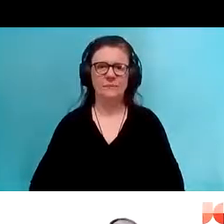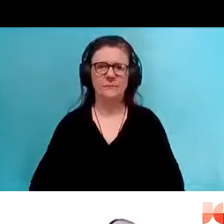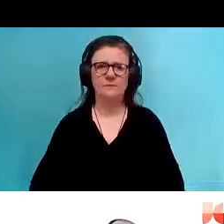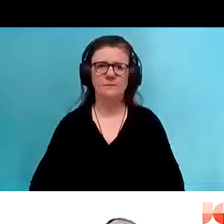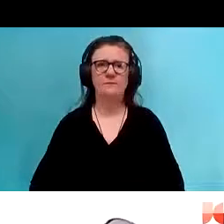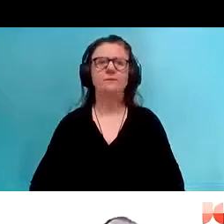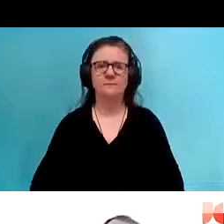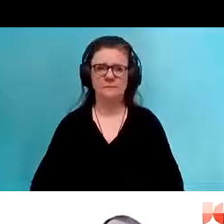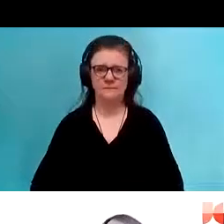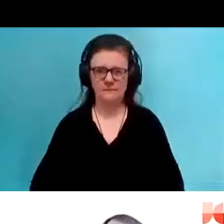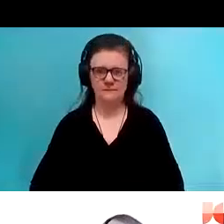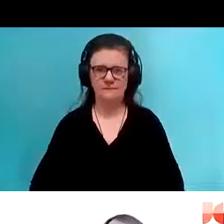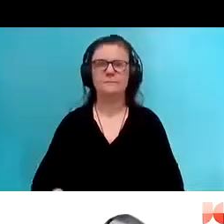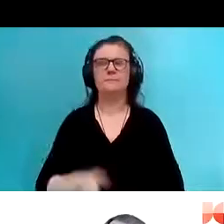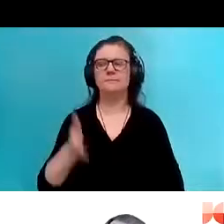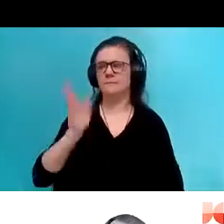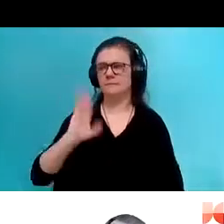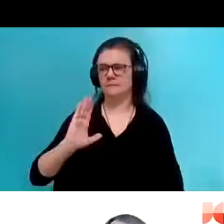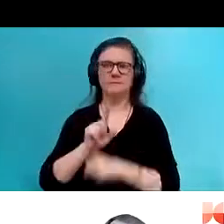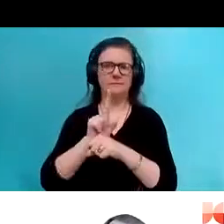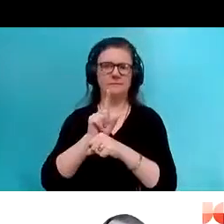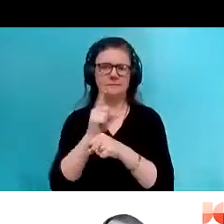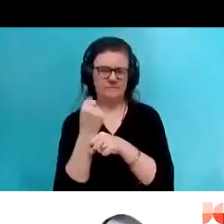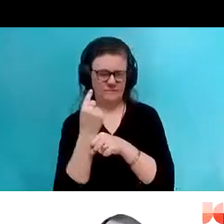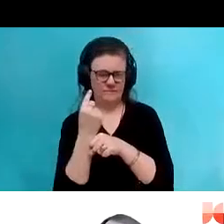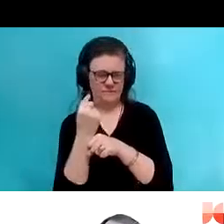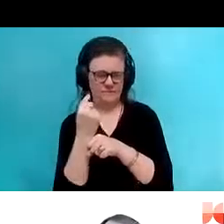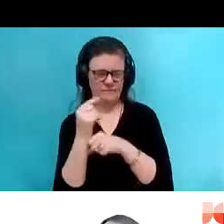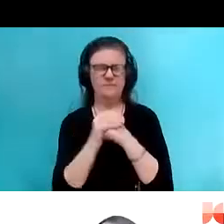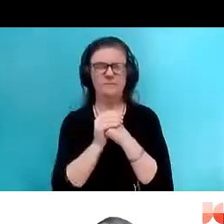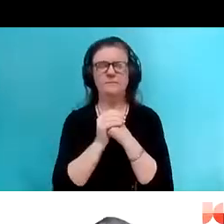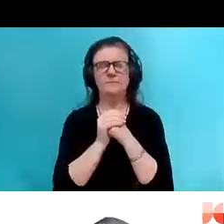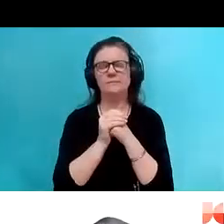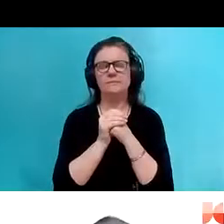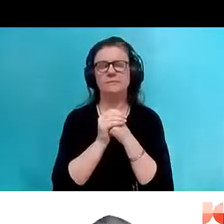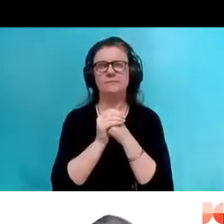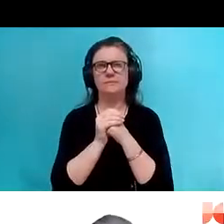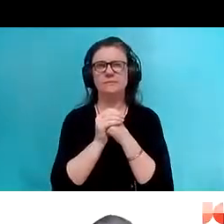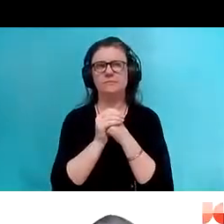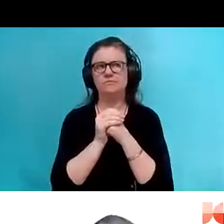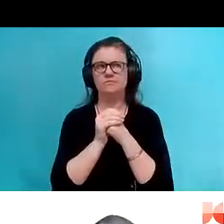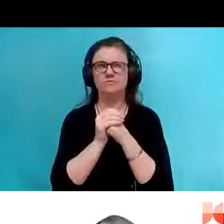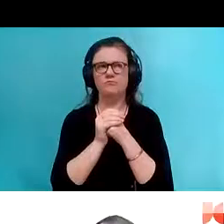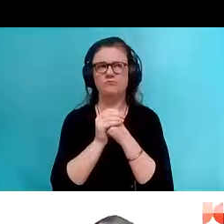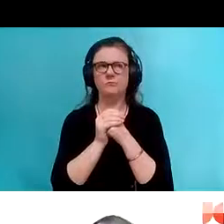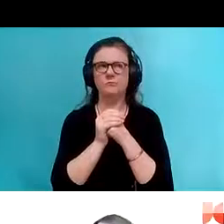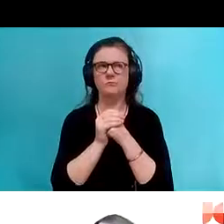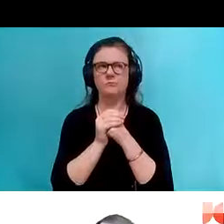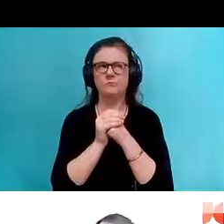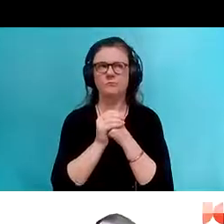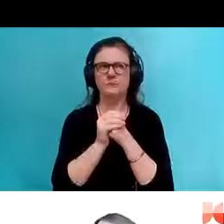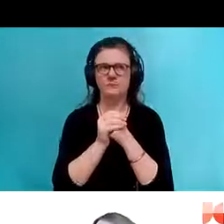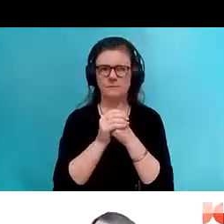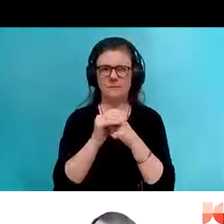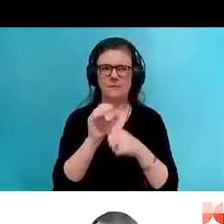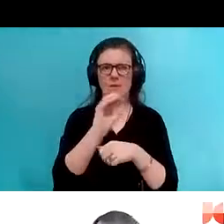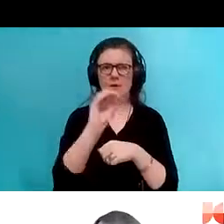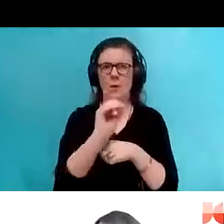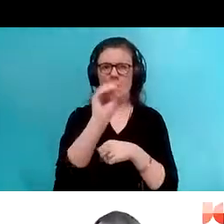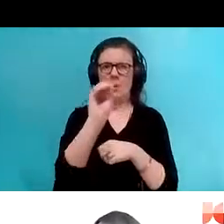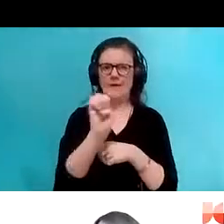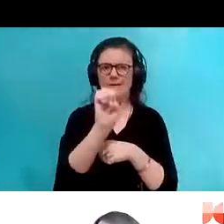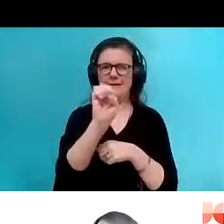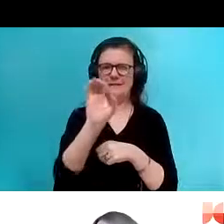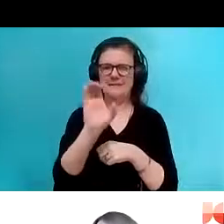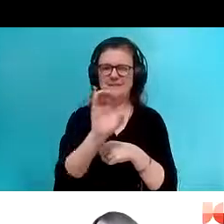So at the beginning of last year at DI, we began to look at how much we could disaggregate the OECD DAC